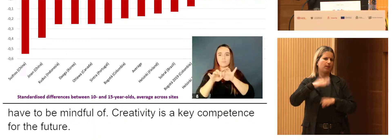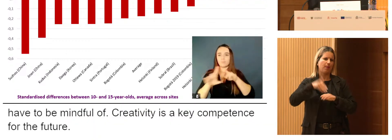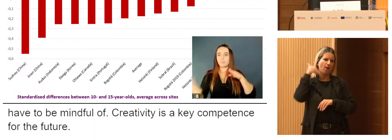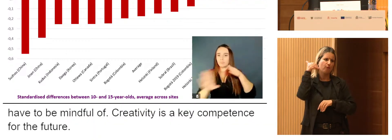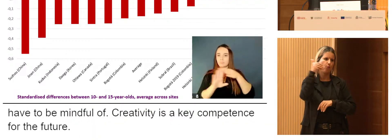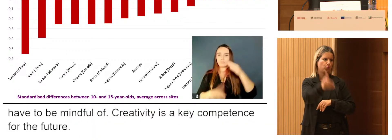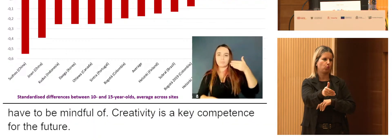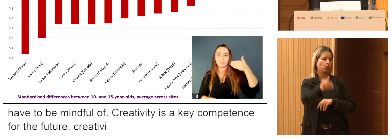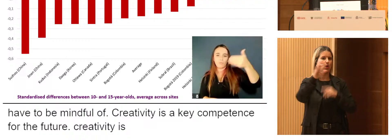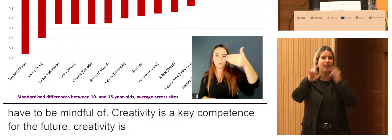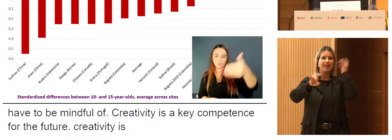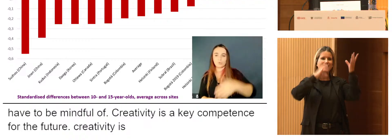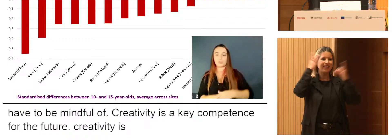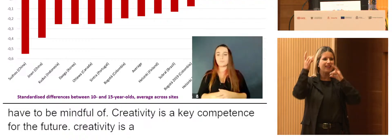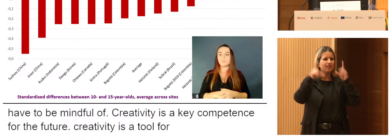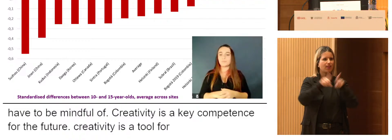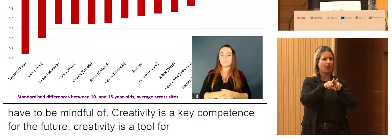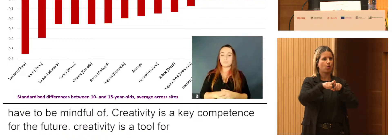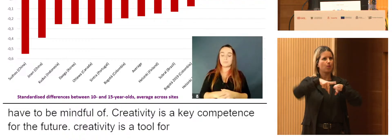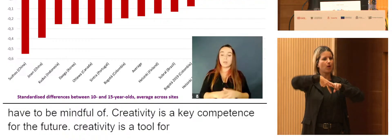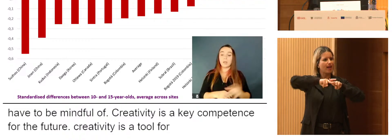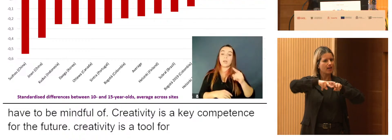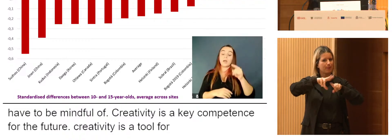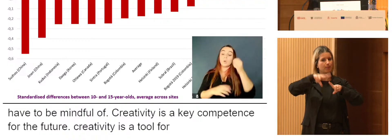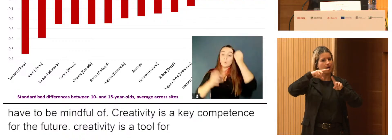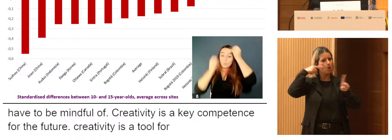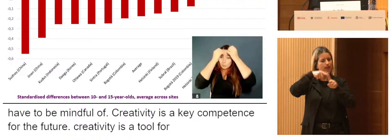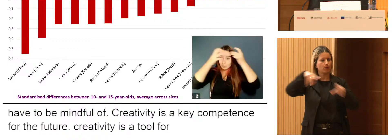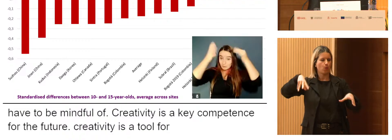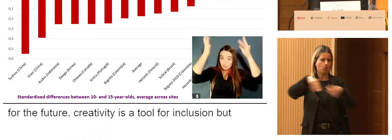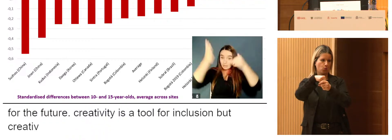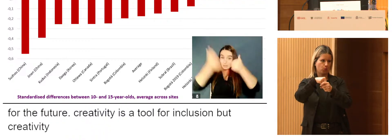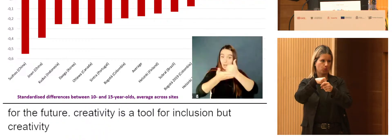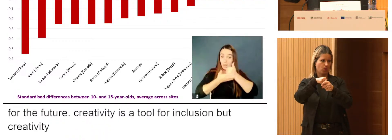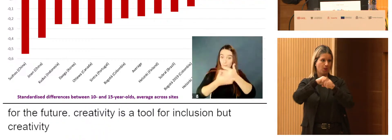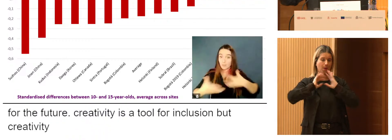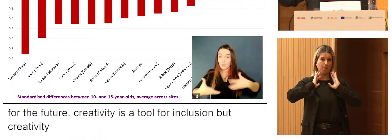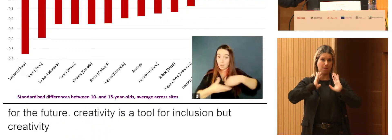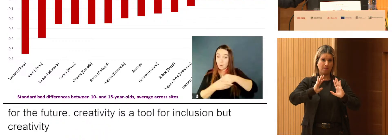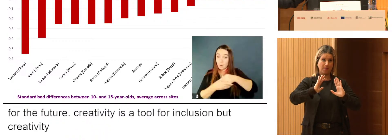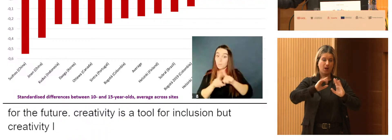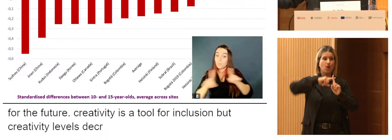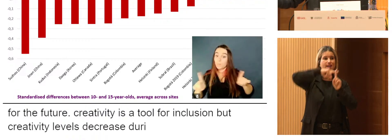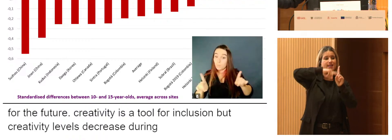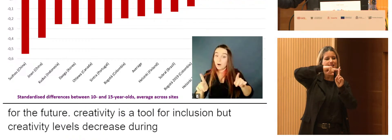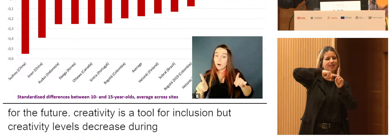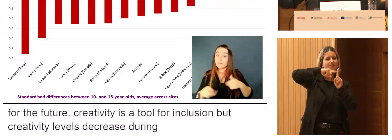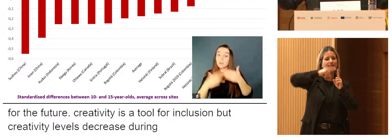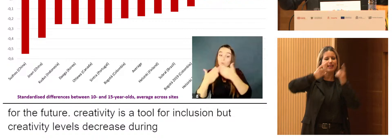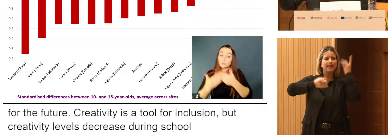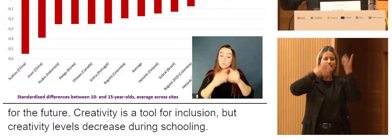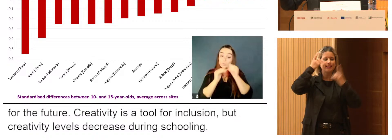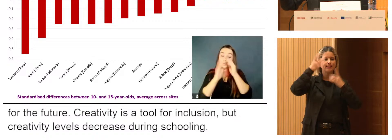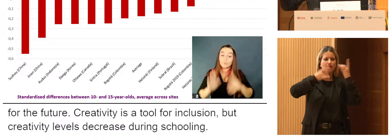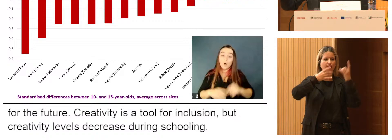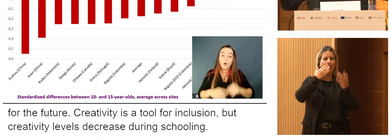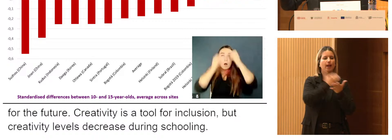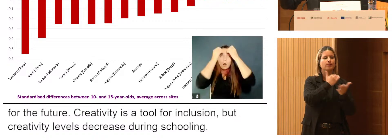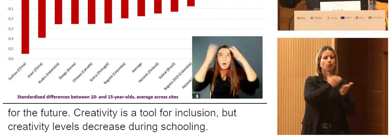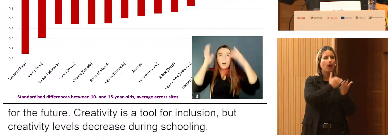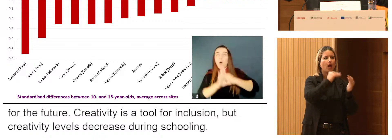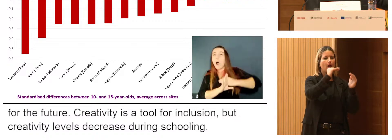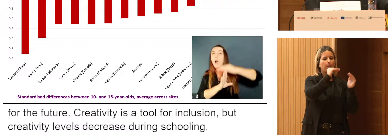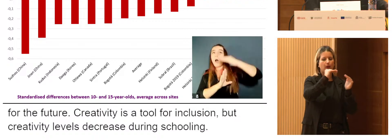Creativity is a tool for inclusion, but creativity levels decrease during schooling. From